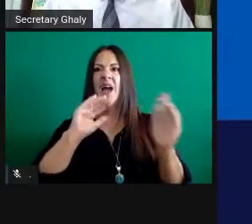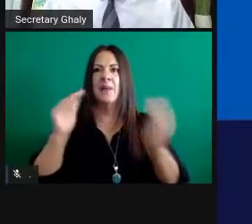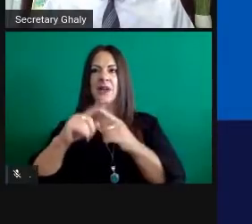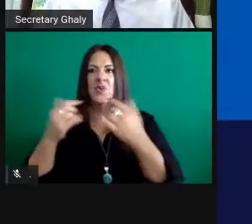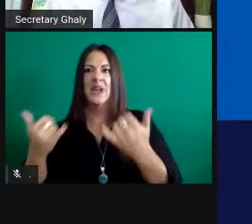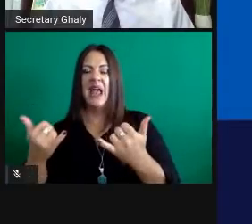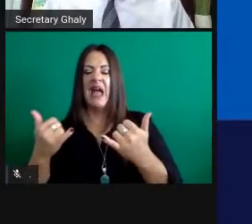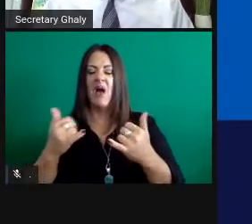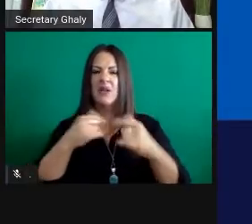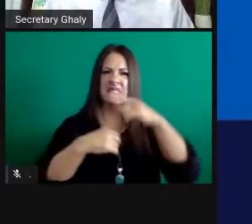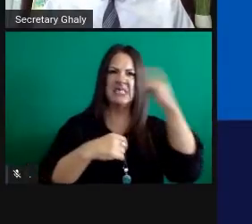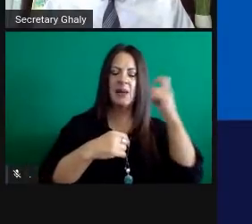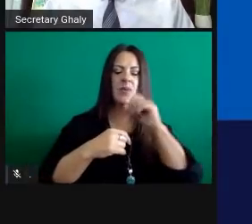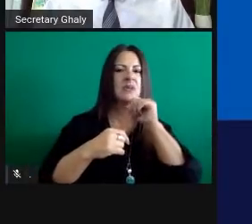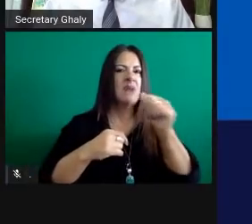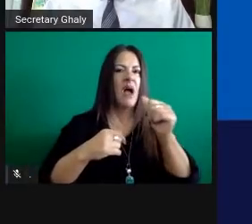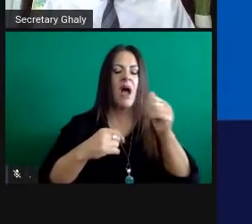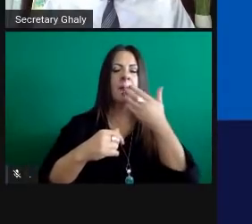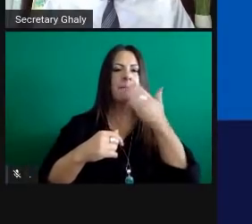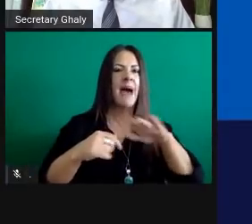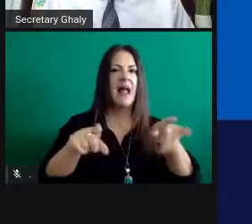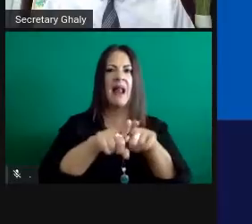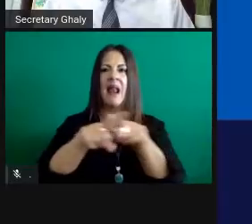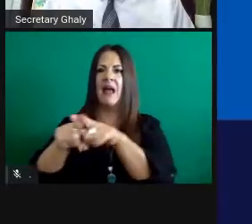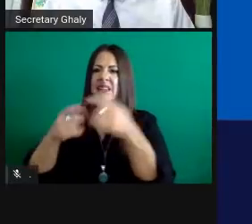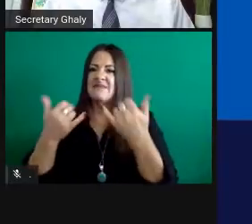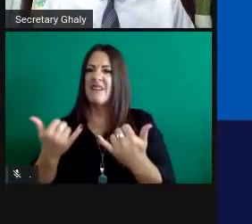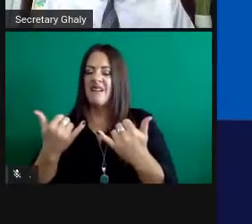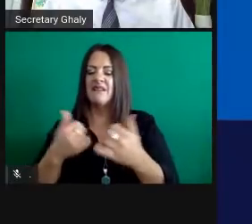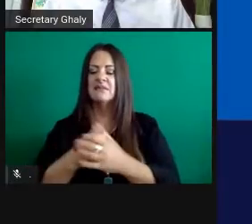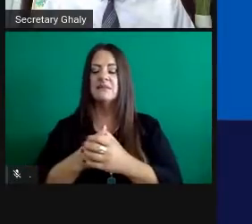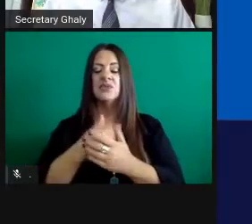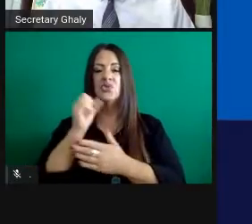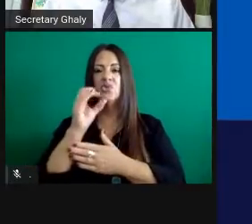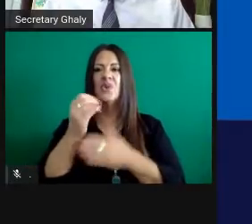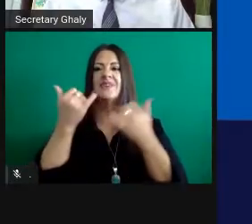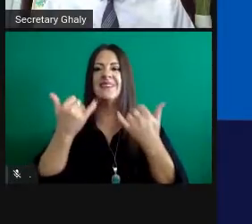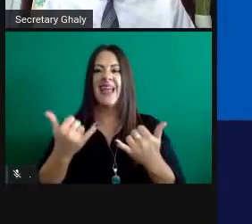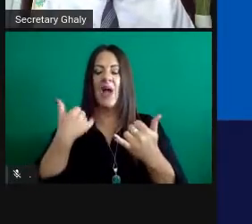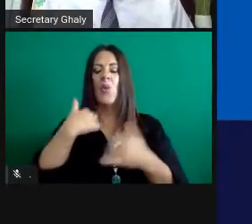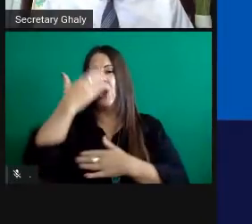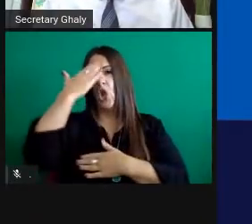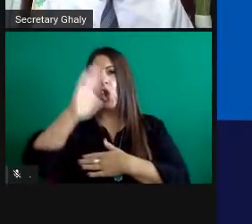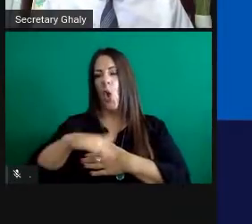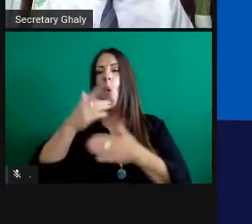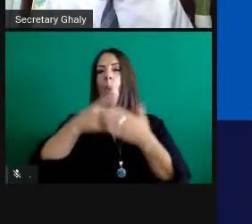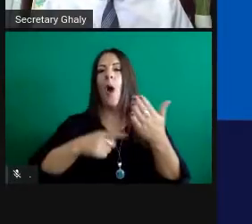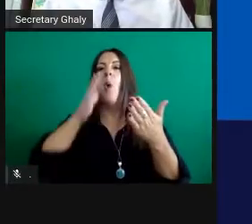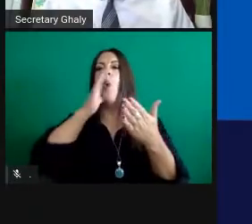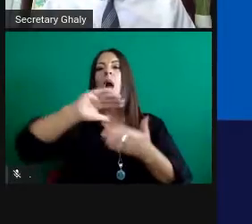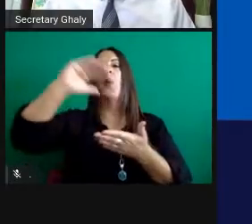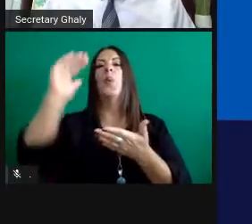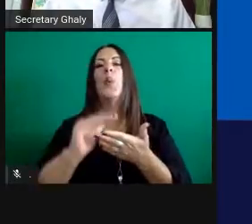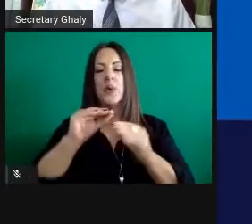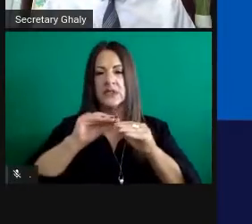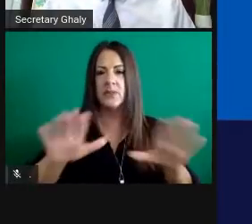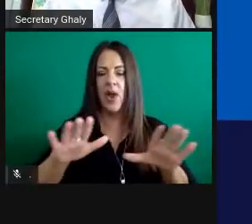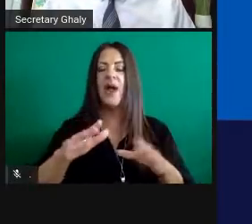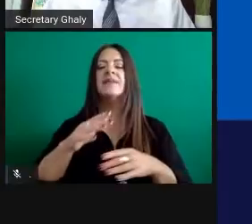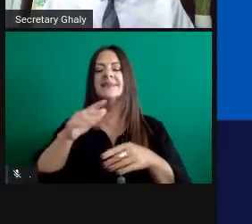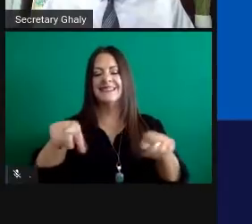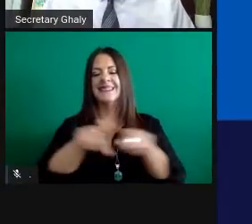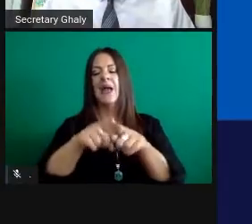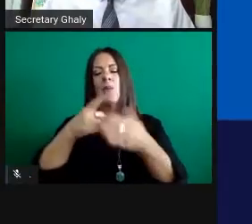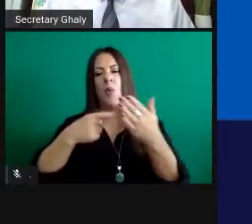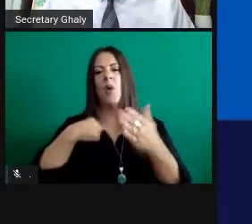saw how additional restrictions were the path forward to get through that. You might also ask, well, why the focus